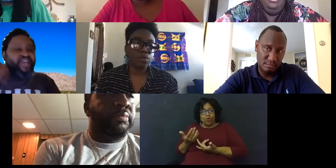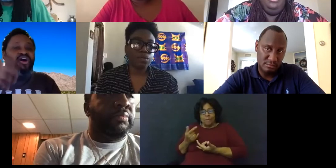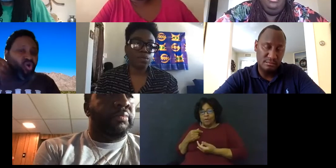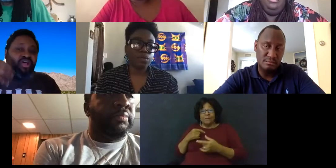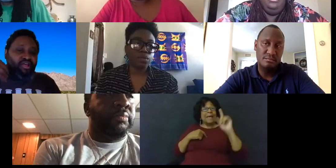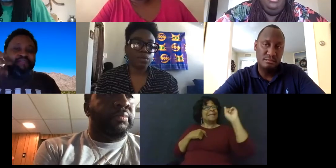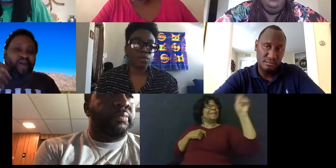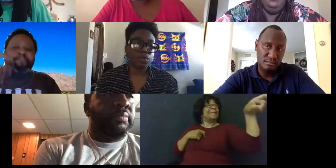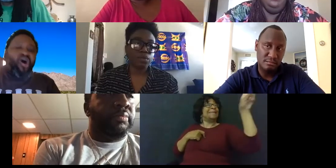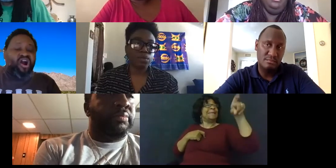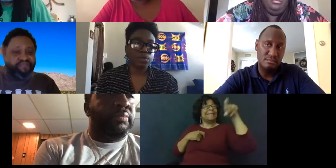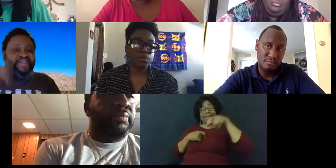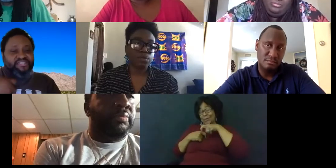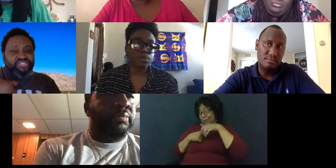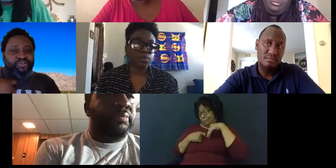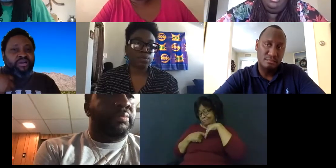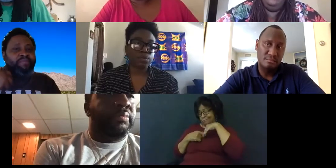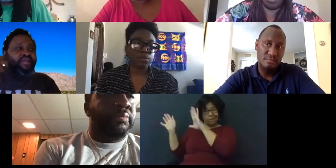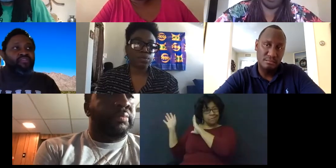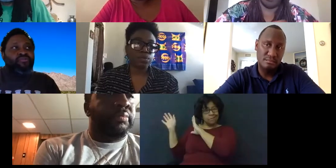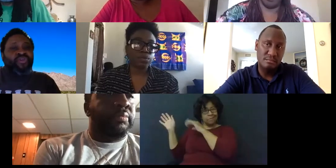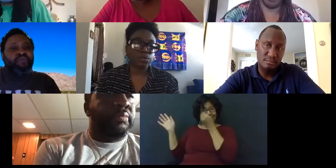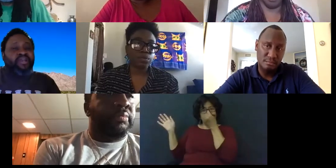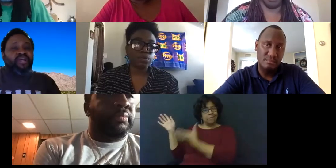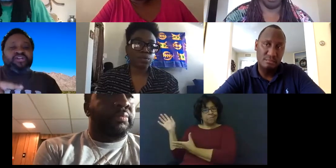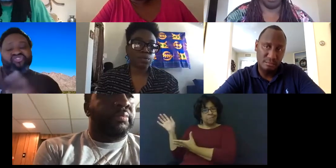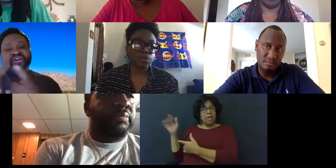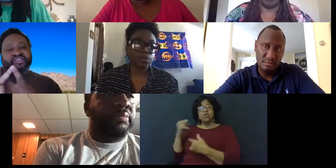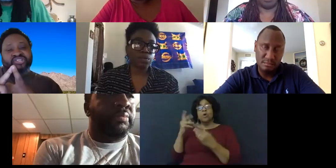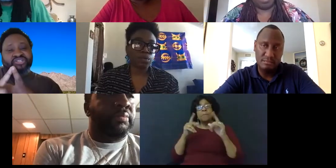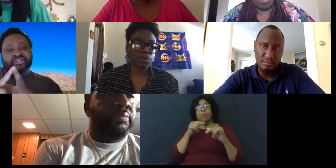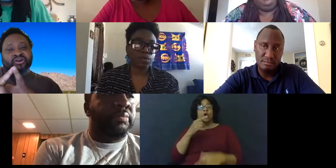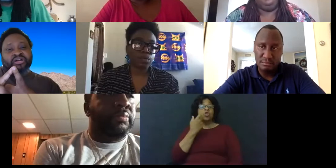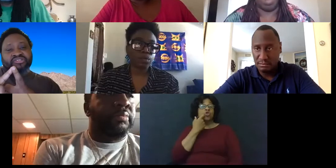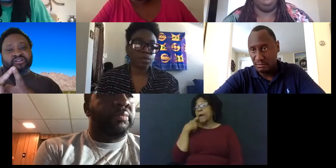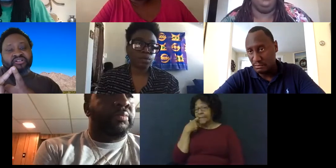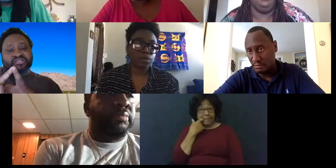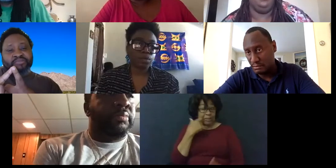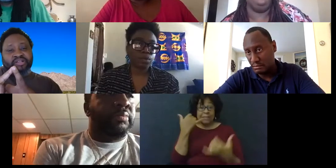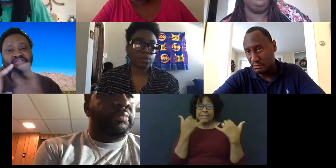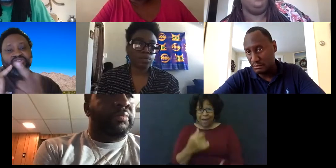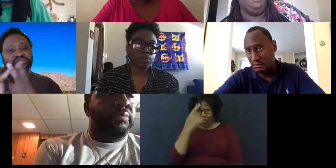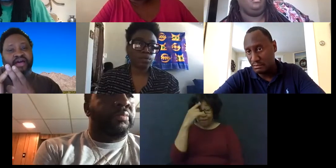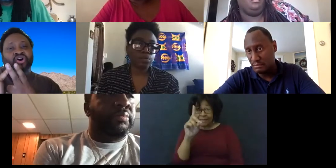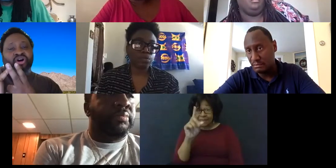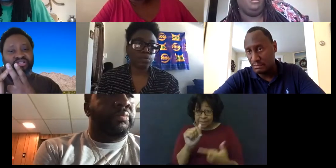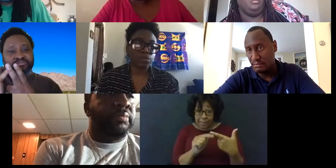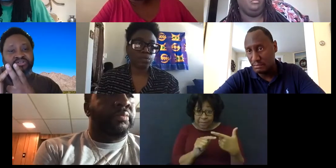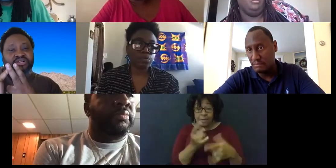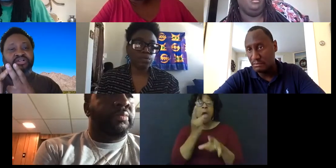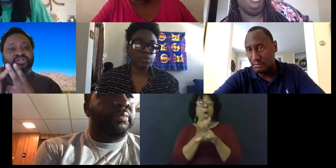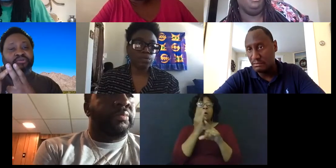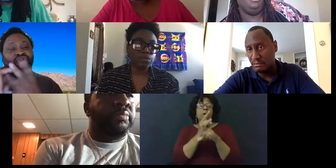who's now a part of that situation. I mean, like, you think about it, drug addiction is now considered a disability, so is